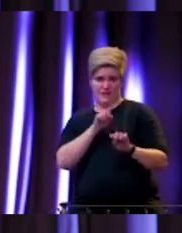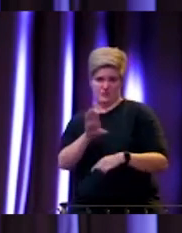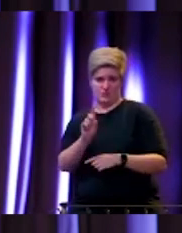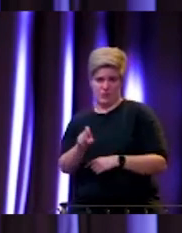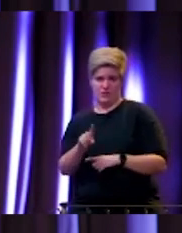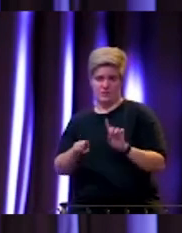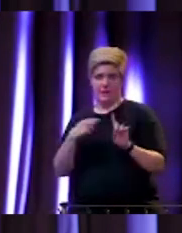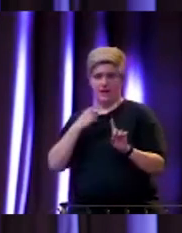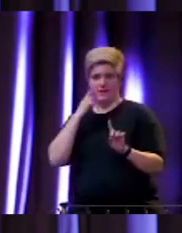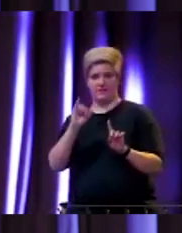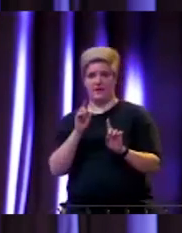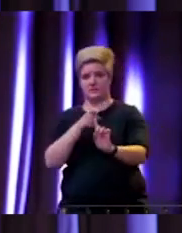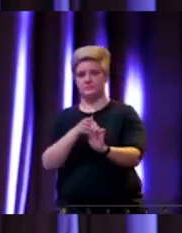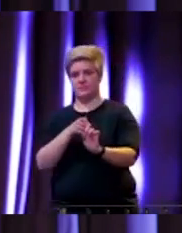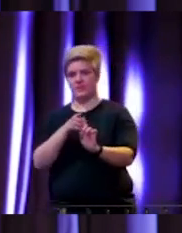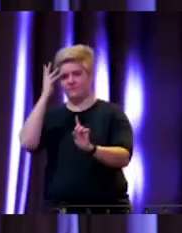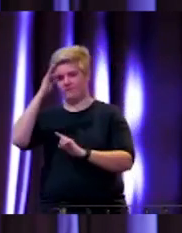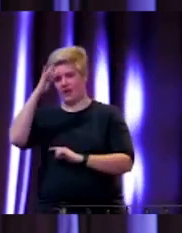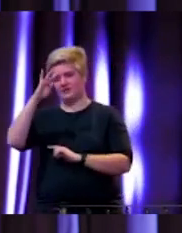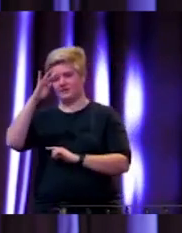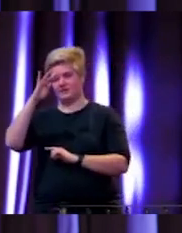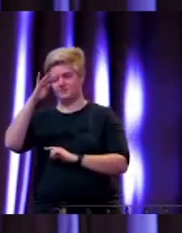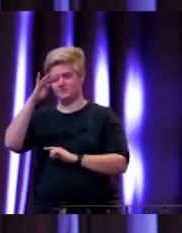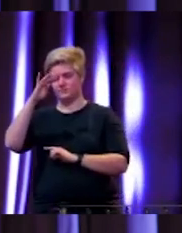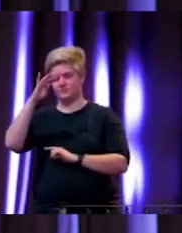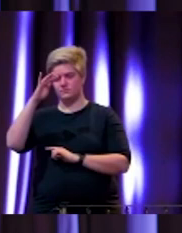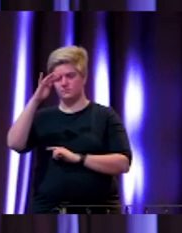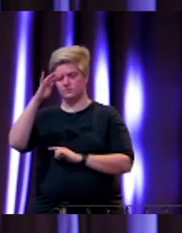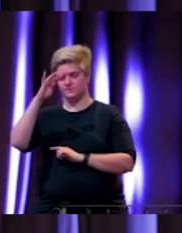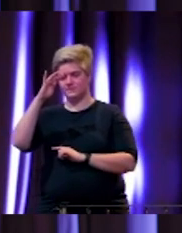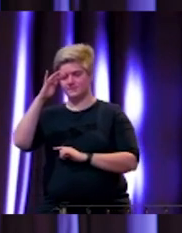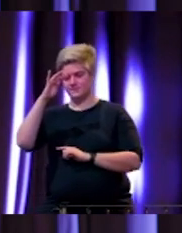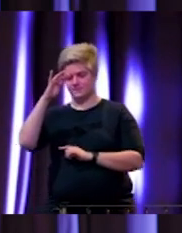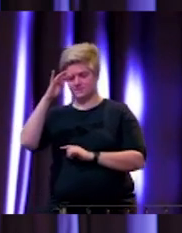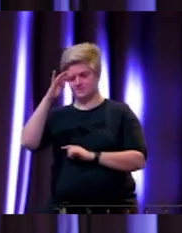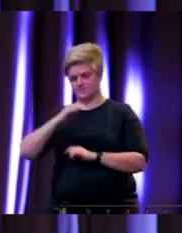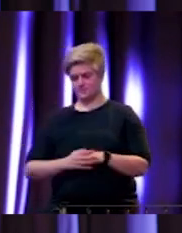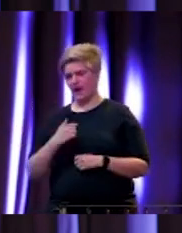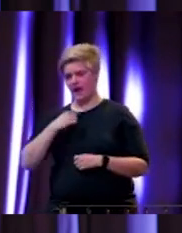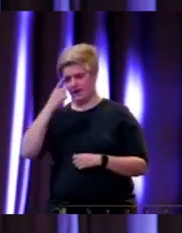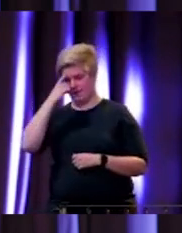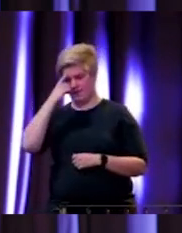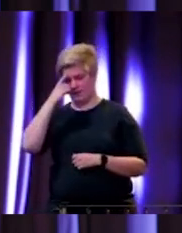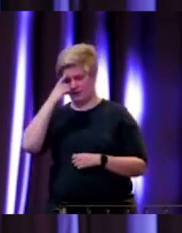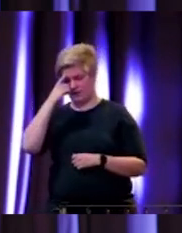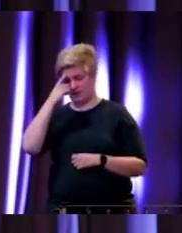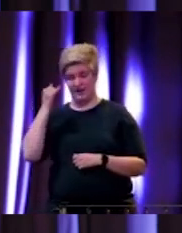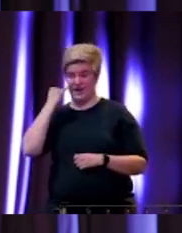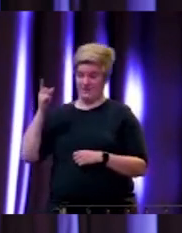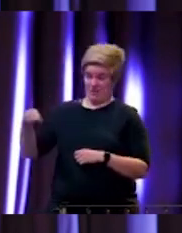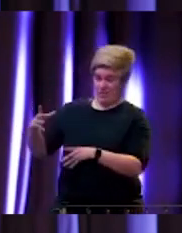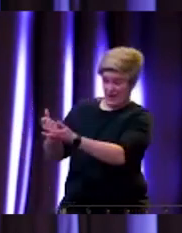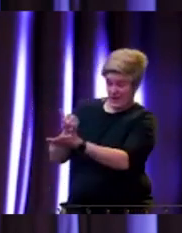think that's like my philosophy about this, is that I think the mentality that if they get it, I can't get it,